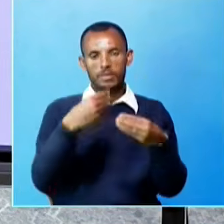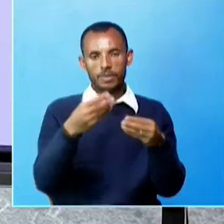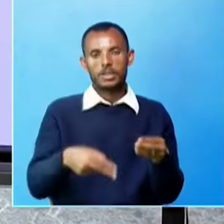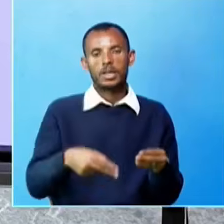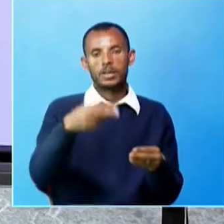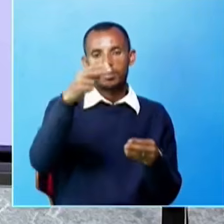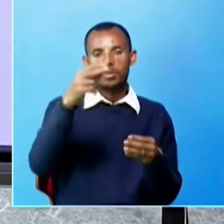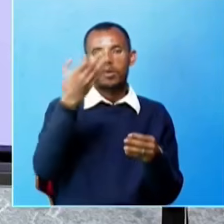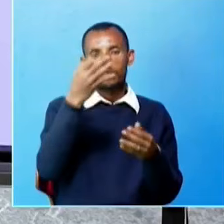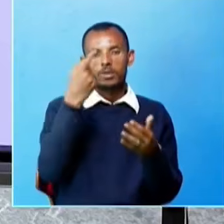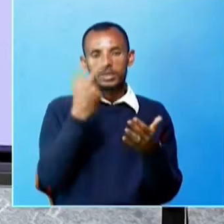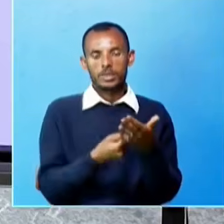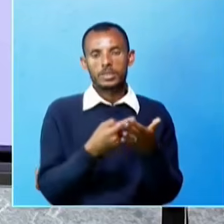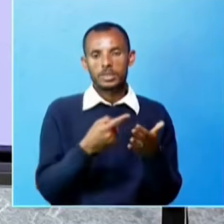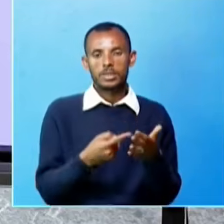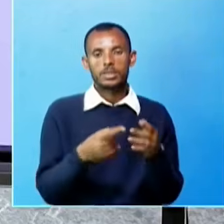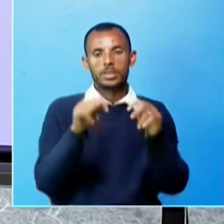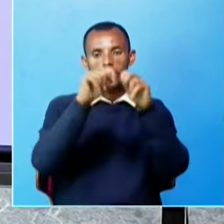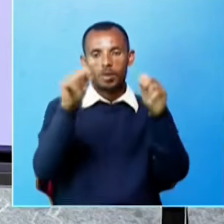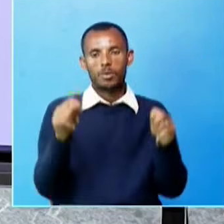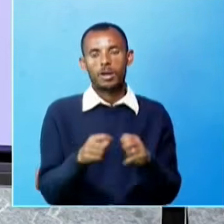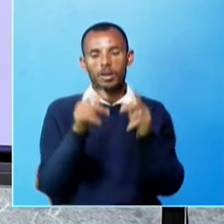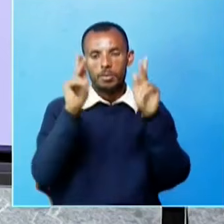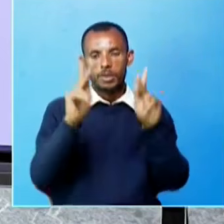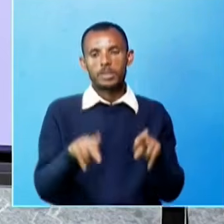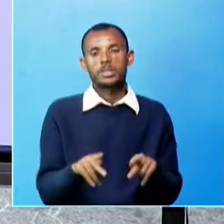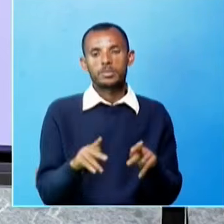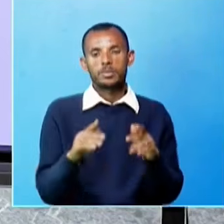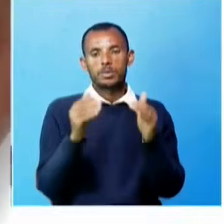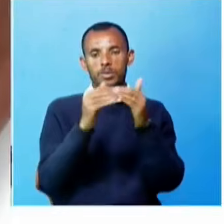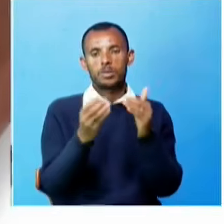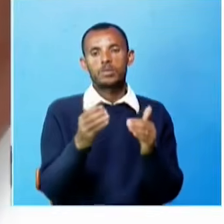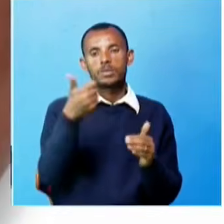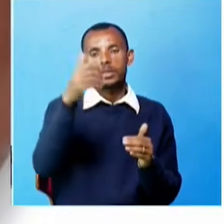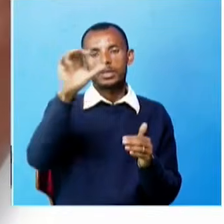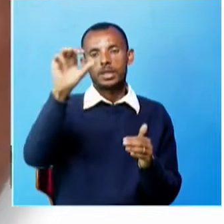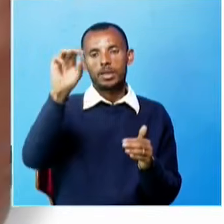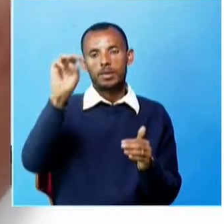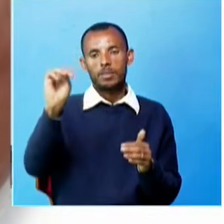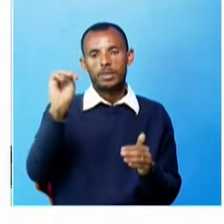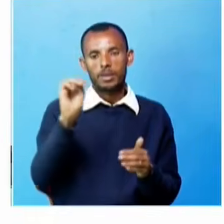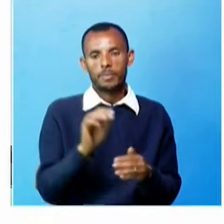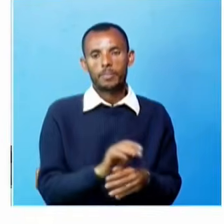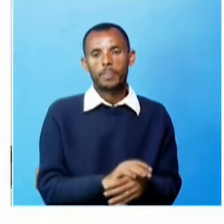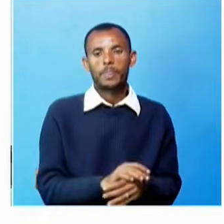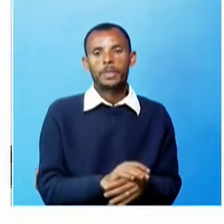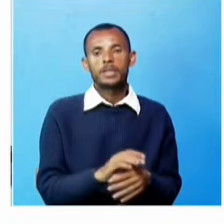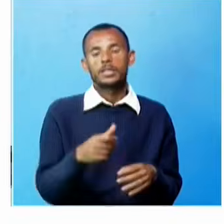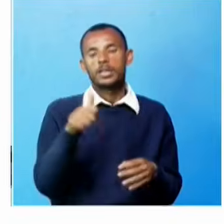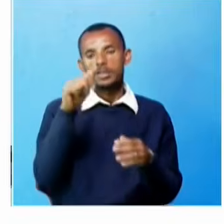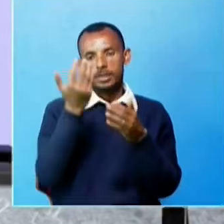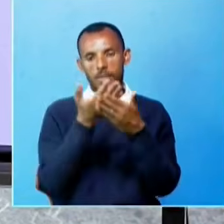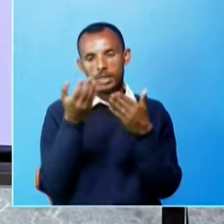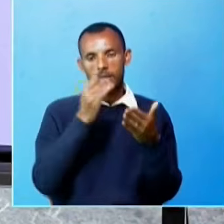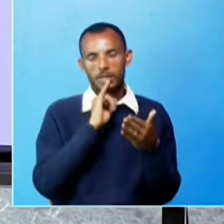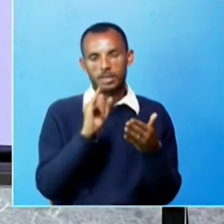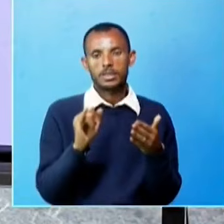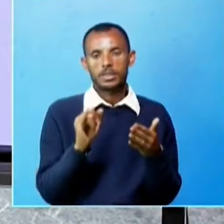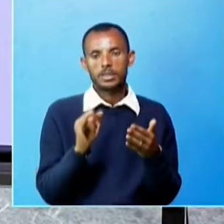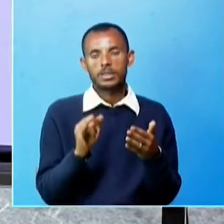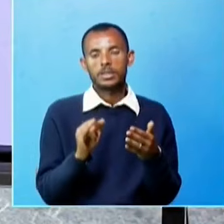of this triangular prism is given, which is 10 centimeter. The other thing is